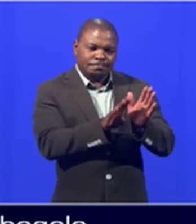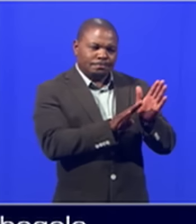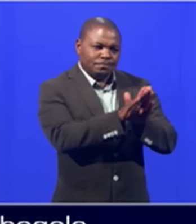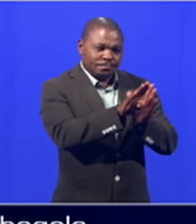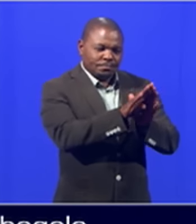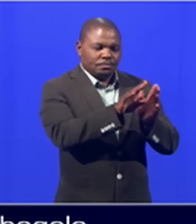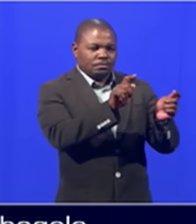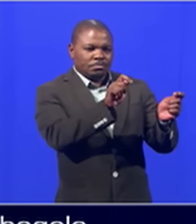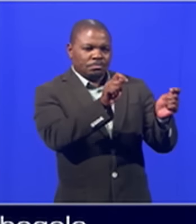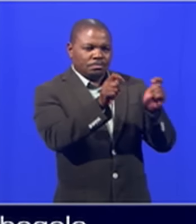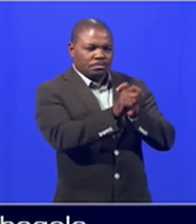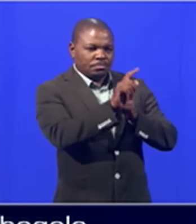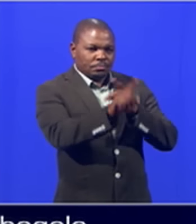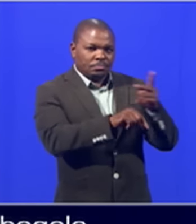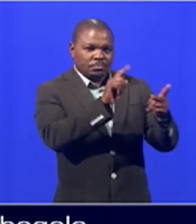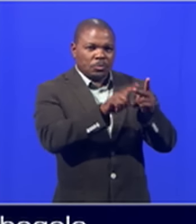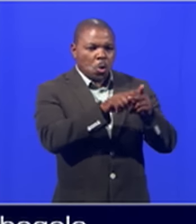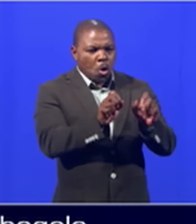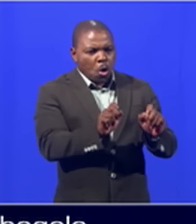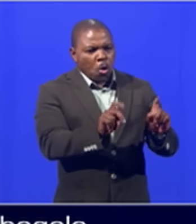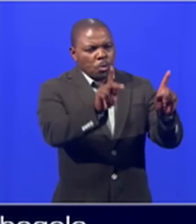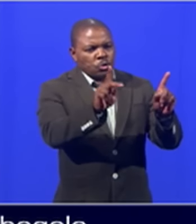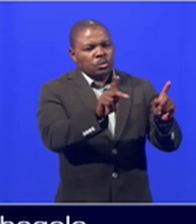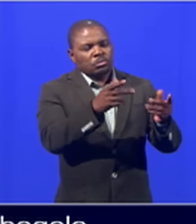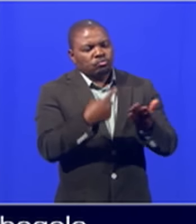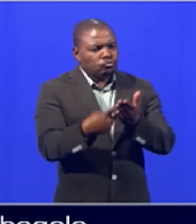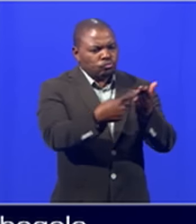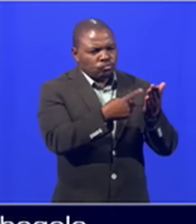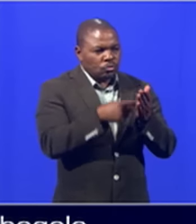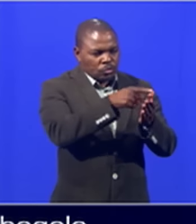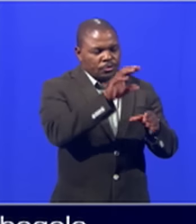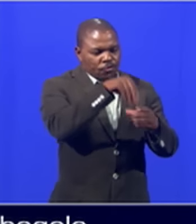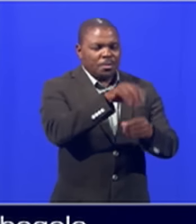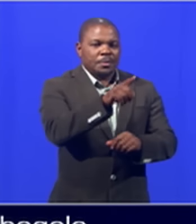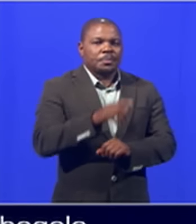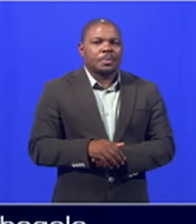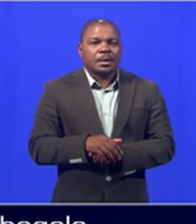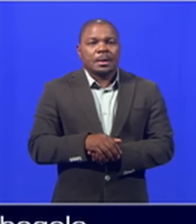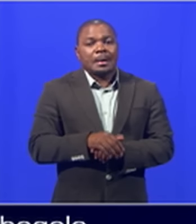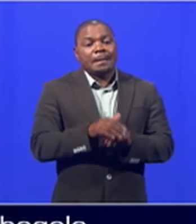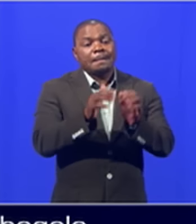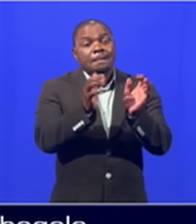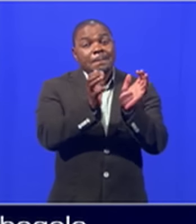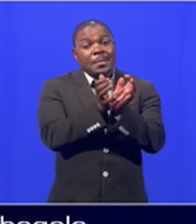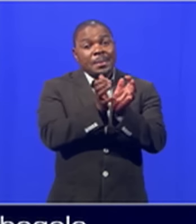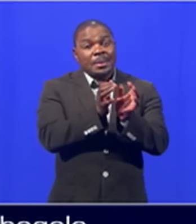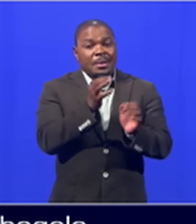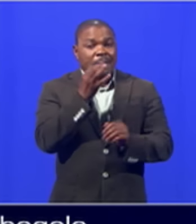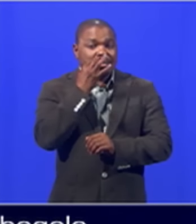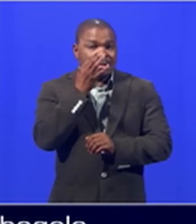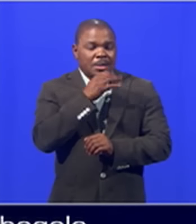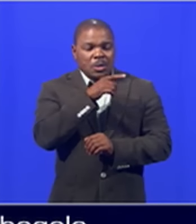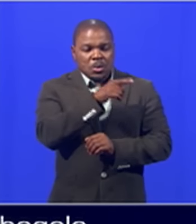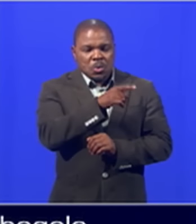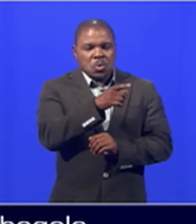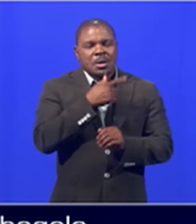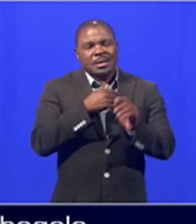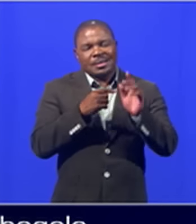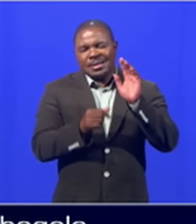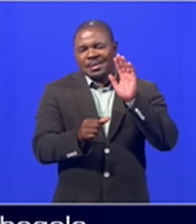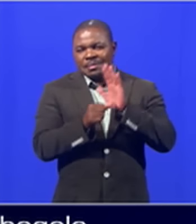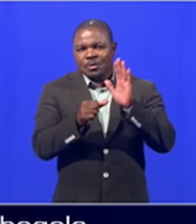phetogo e tla bopang ditshono kwa bogareng jwa dipuisano. Kopanokgolo e tlhalositse jaaka mowa le ngwao ya kopano kgolo